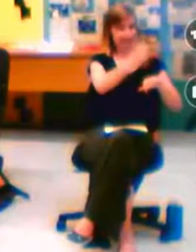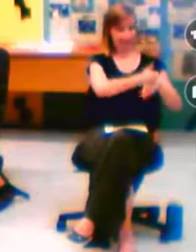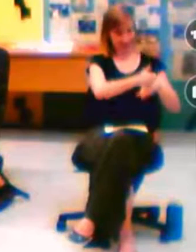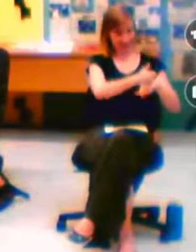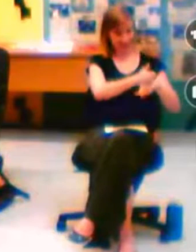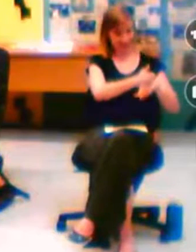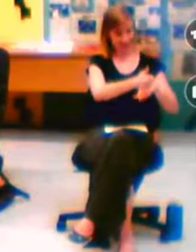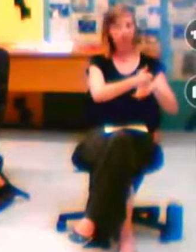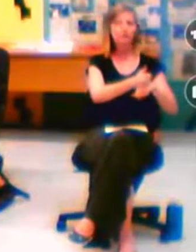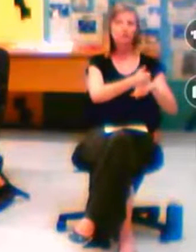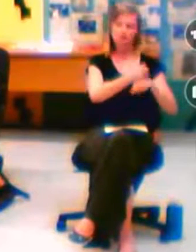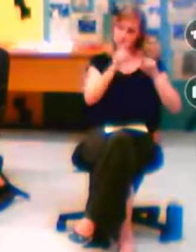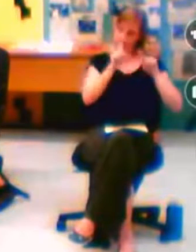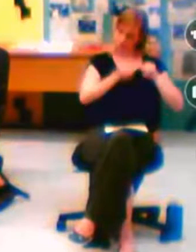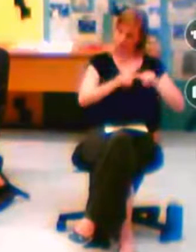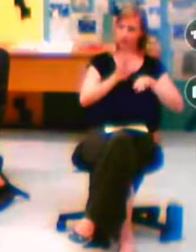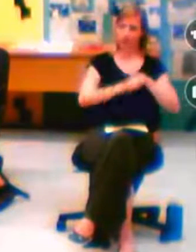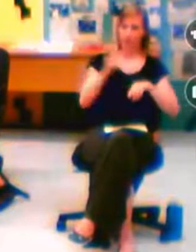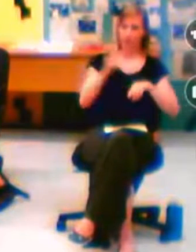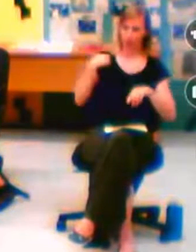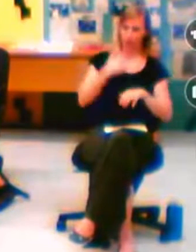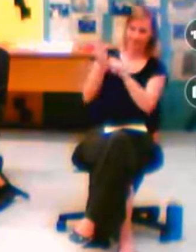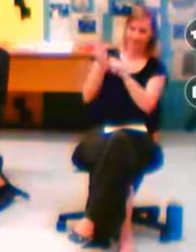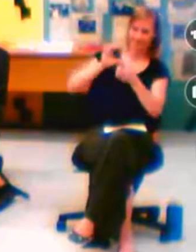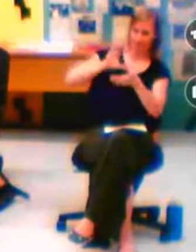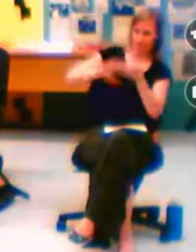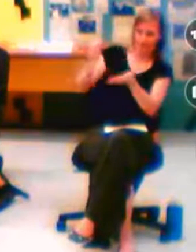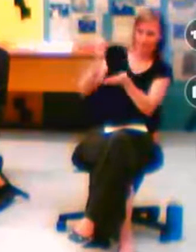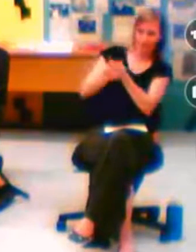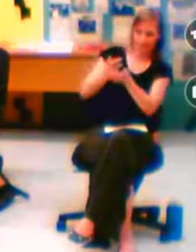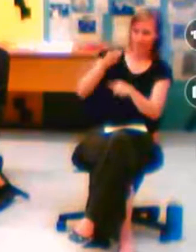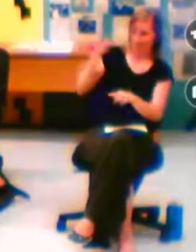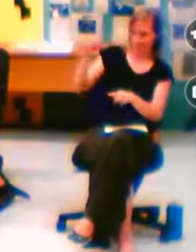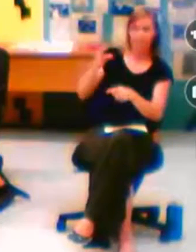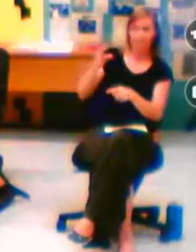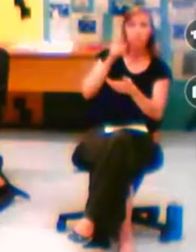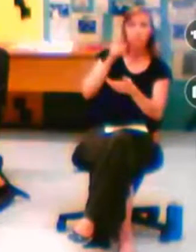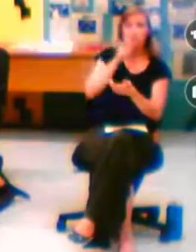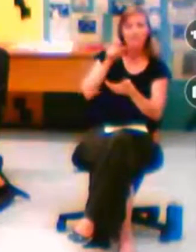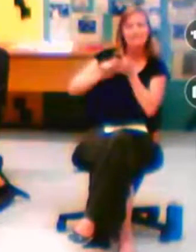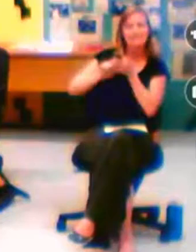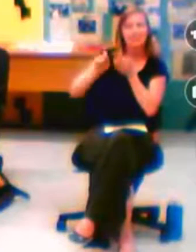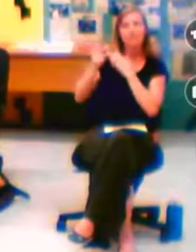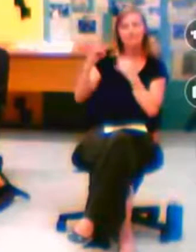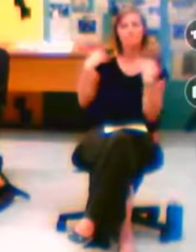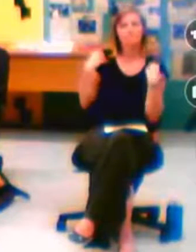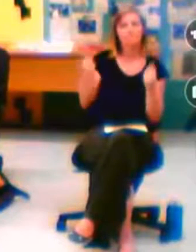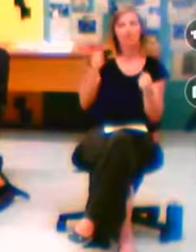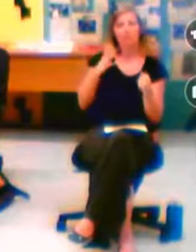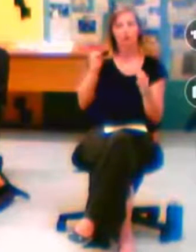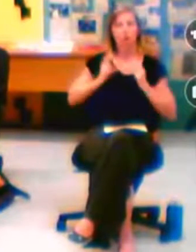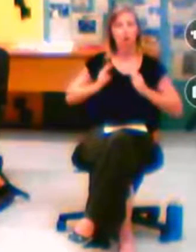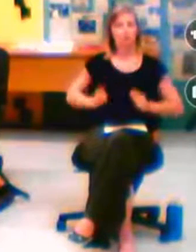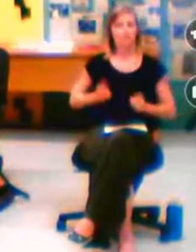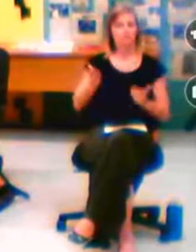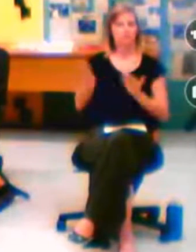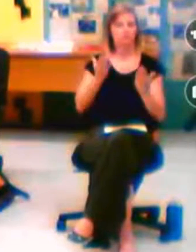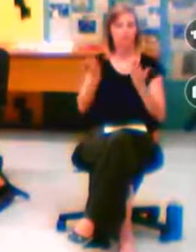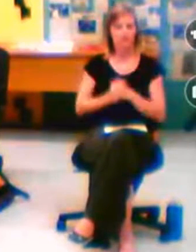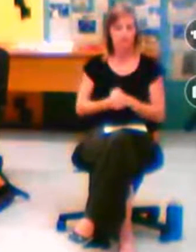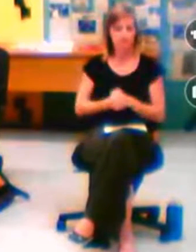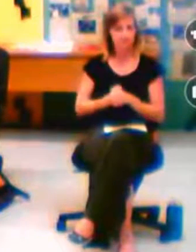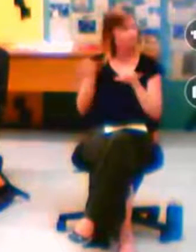Colorado Medicaid. In terms of who will enforce this, the existence of Colorado Care is contingent